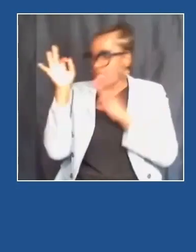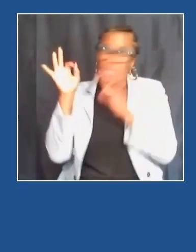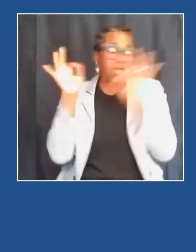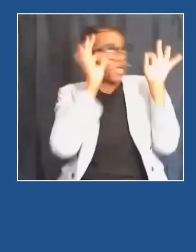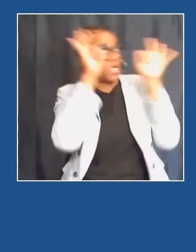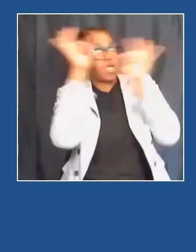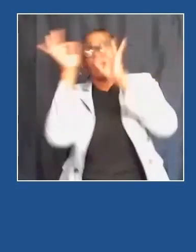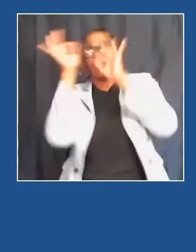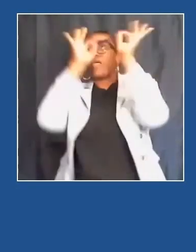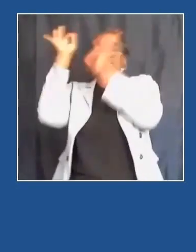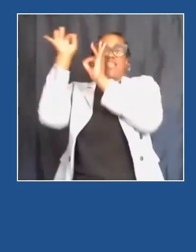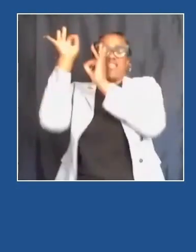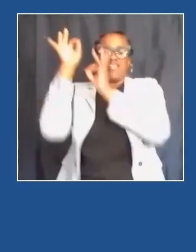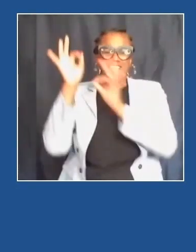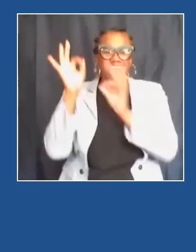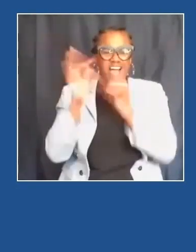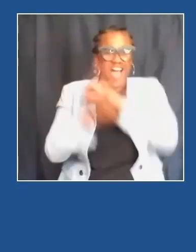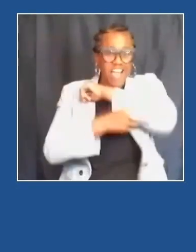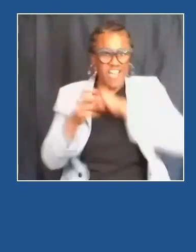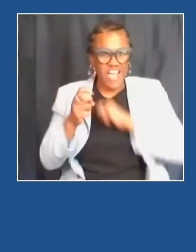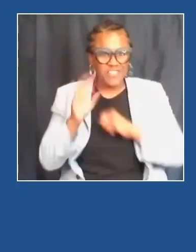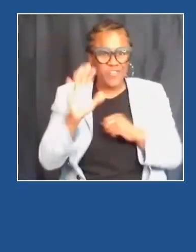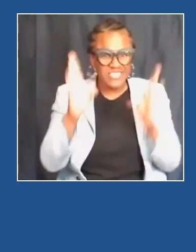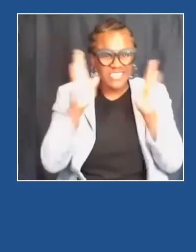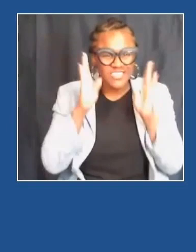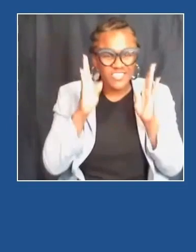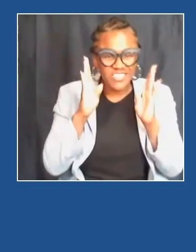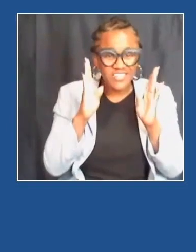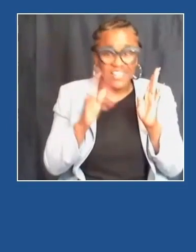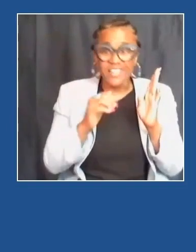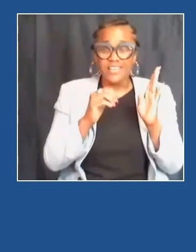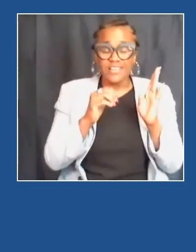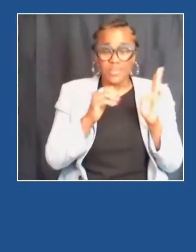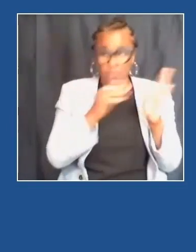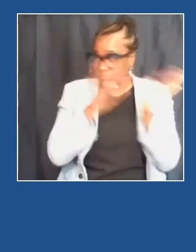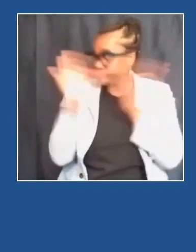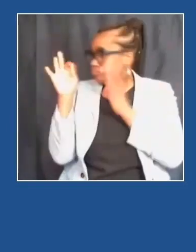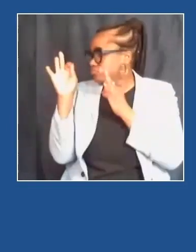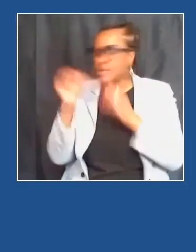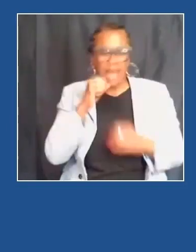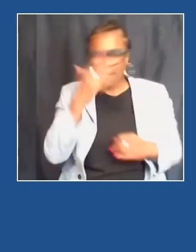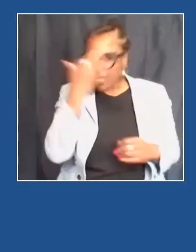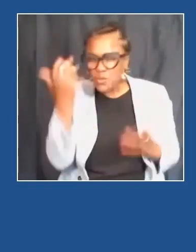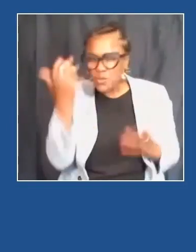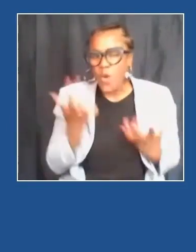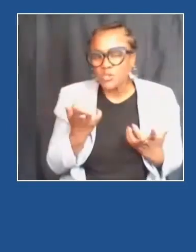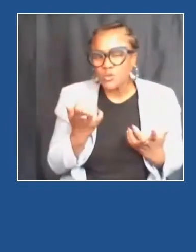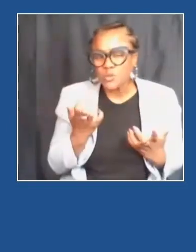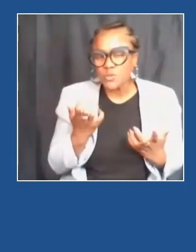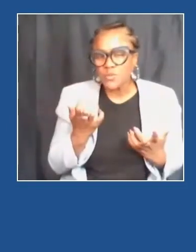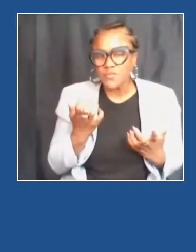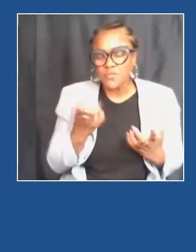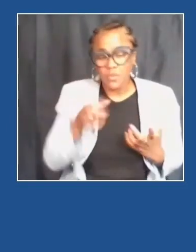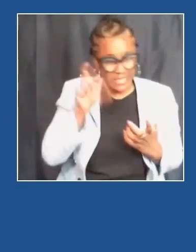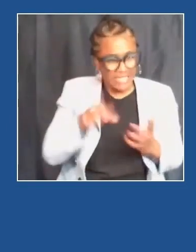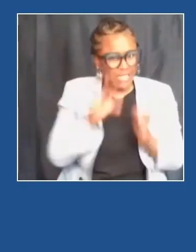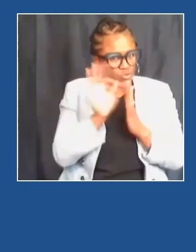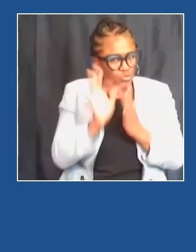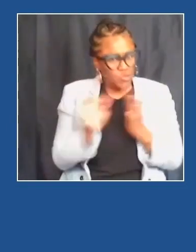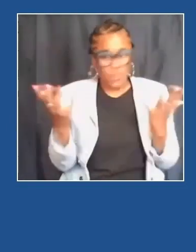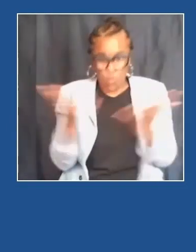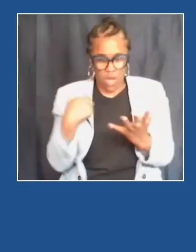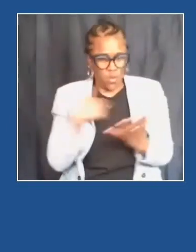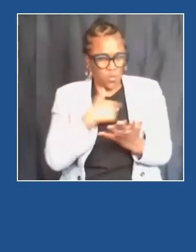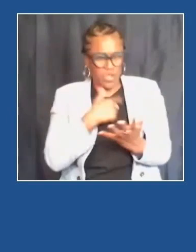going someplace else, but not because we want to pay attention to it. So we need to choose what we consume. Now, what